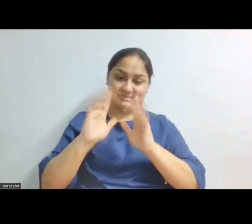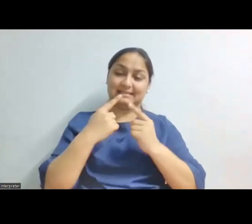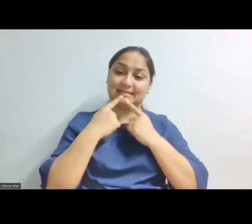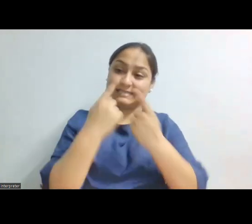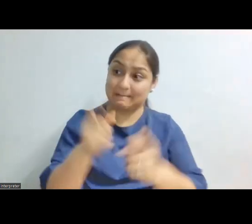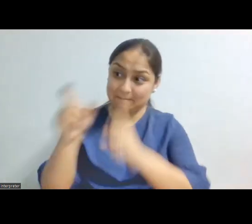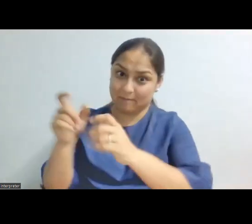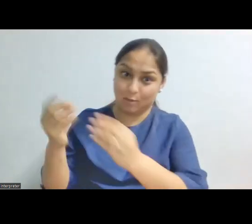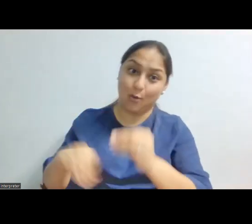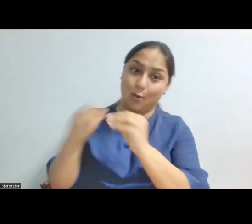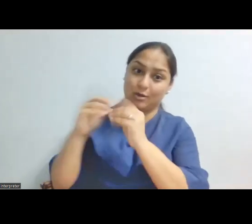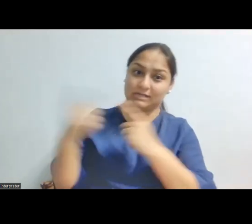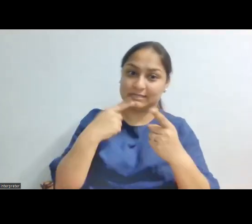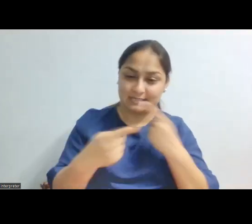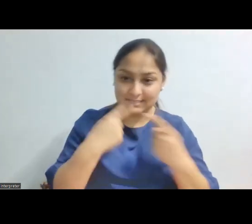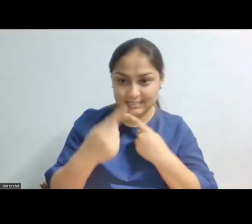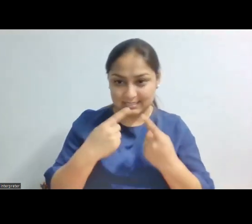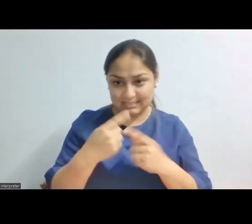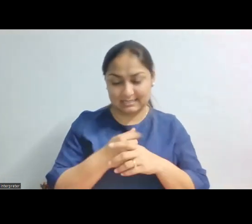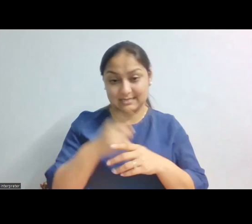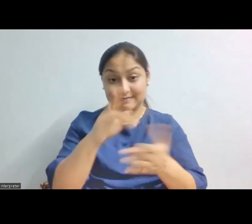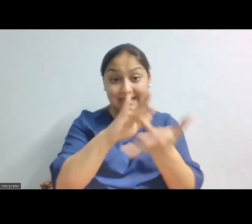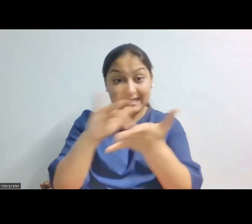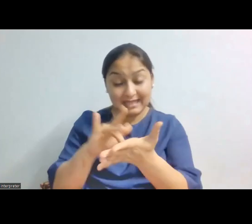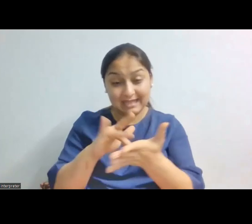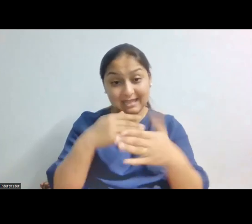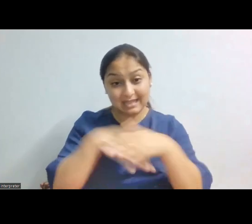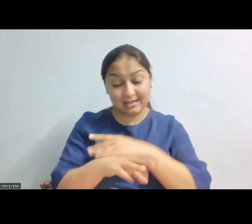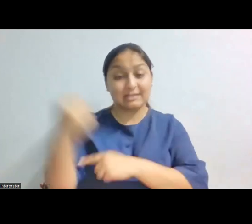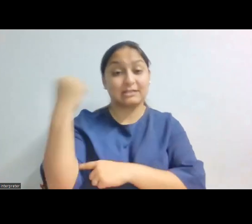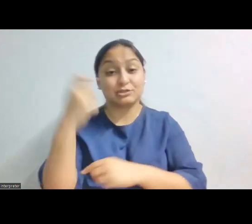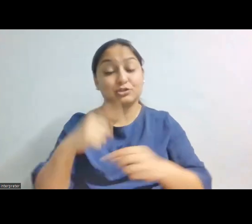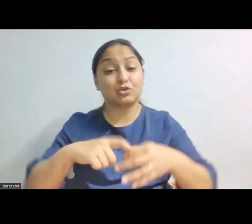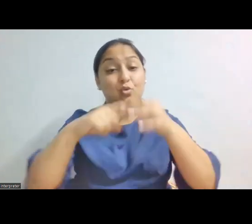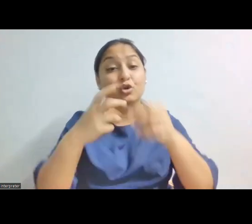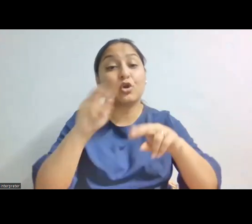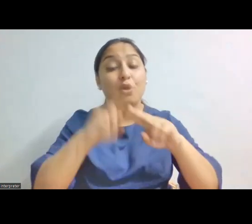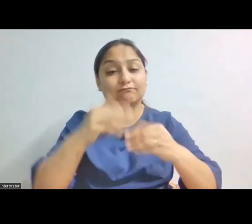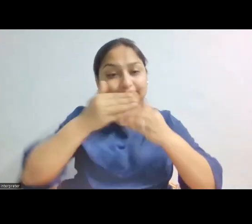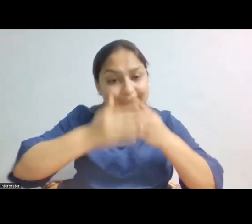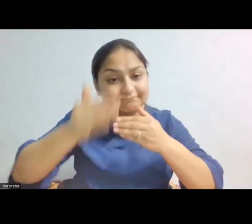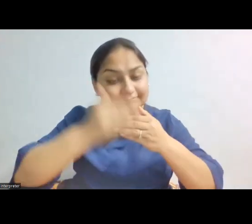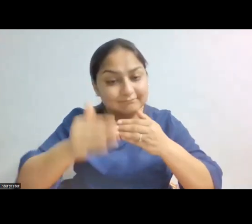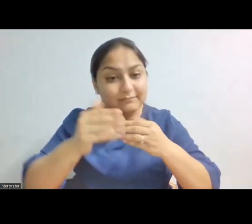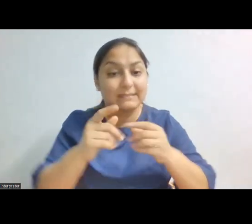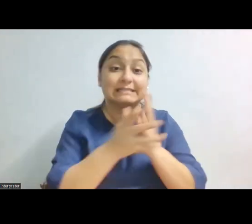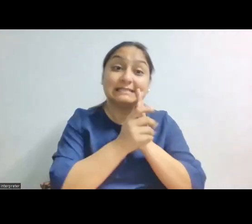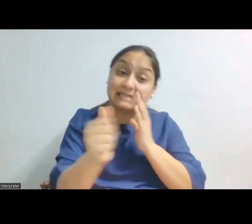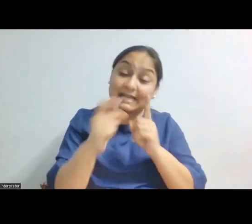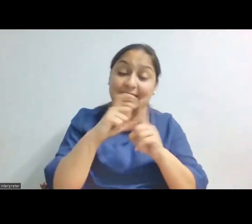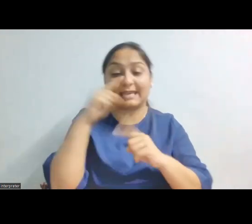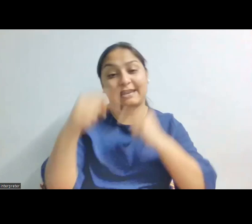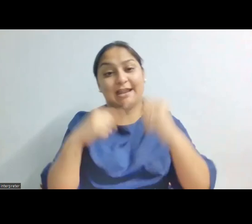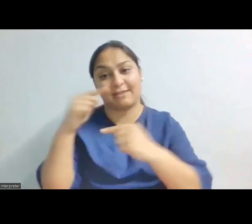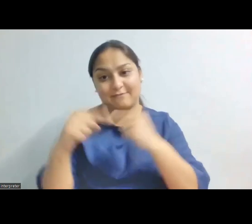were themed under the area of strengthening the quality and sustainability of skill development.